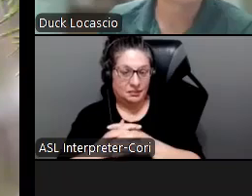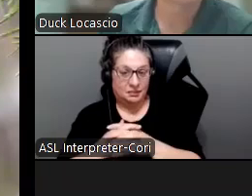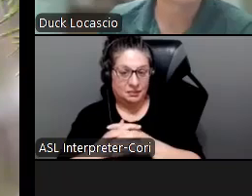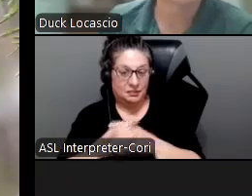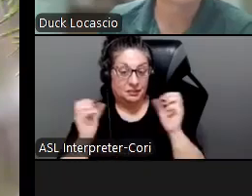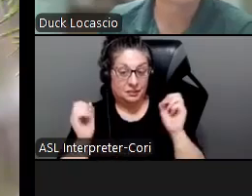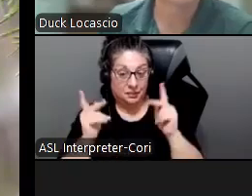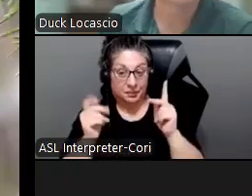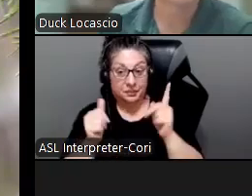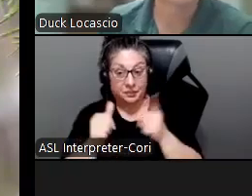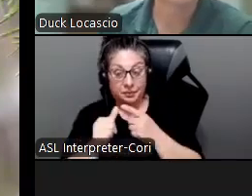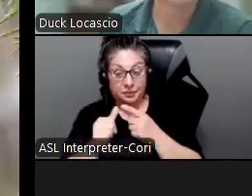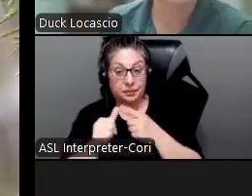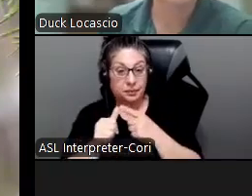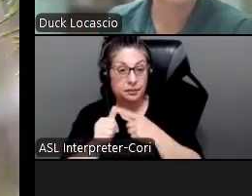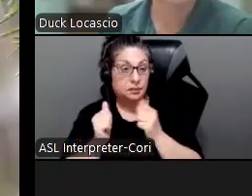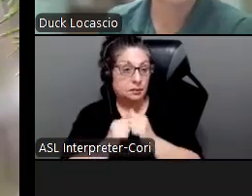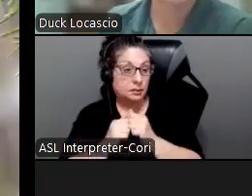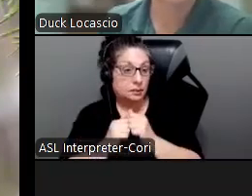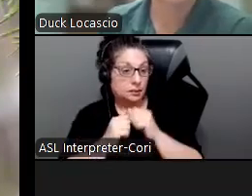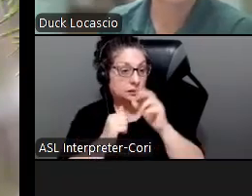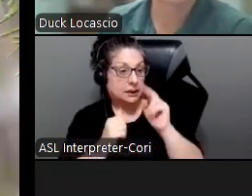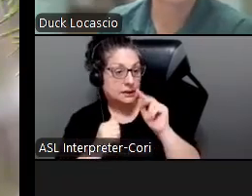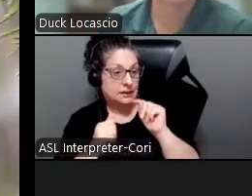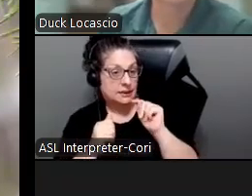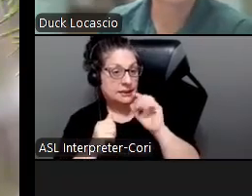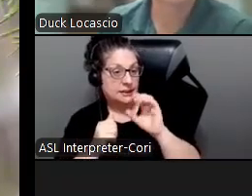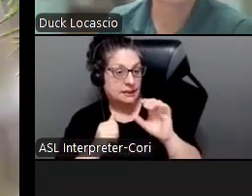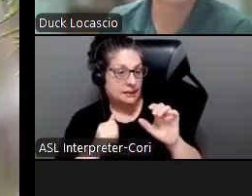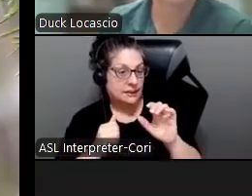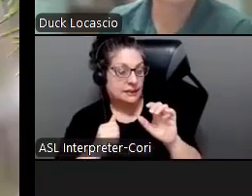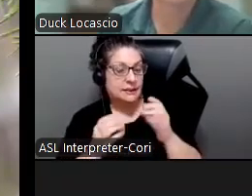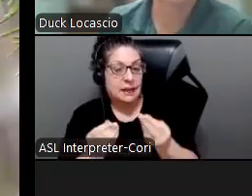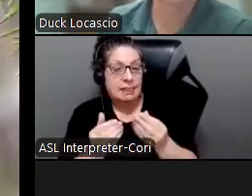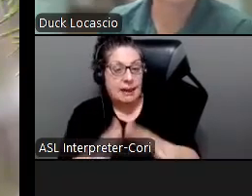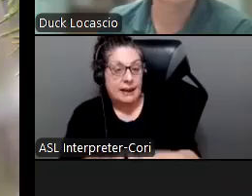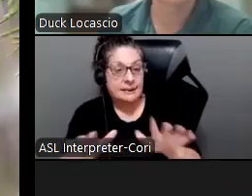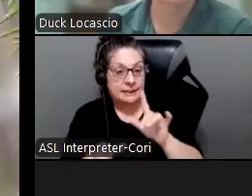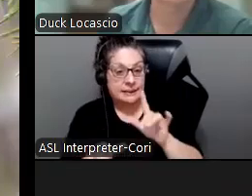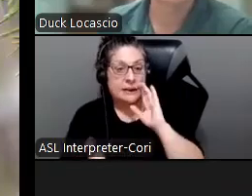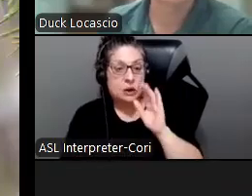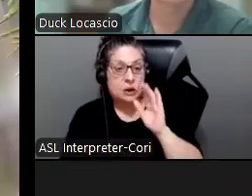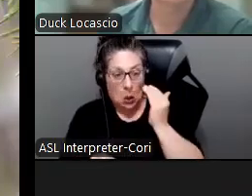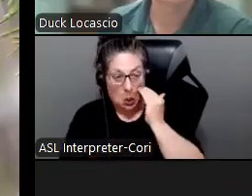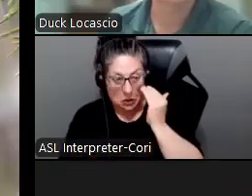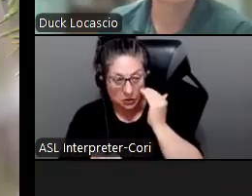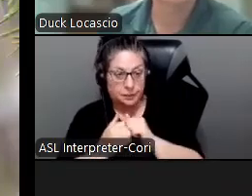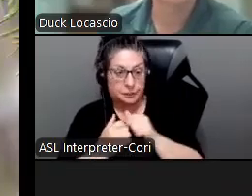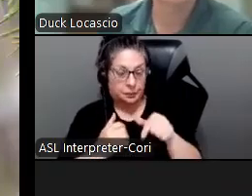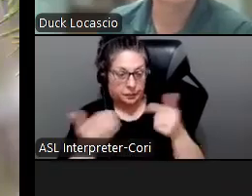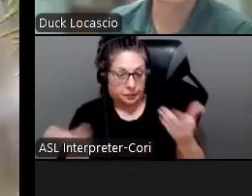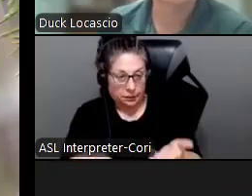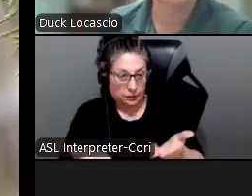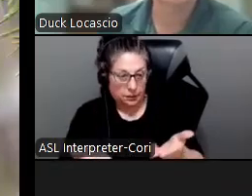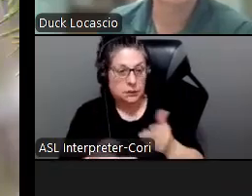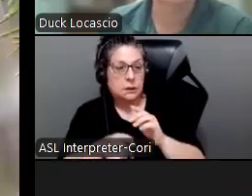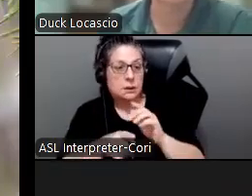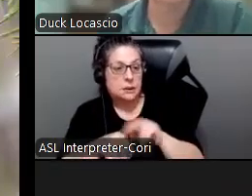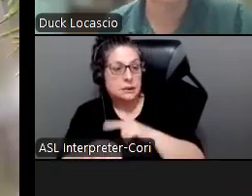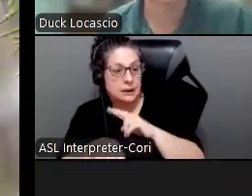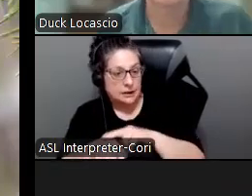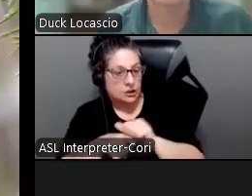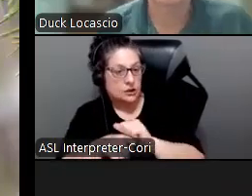All right, I would like to start with NCTC's land acknowledgement. Here at the National Conservation Training Center, we understand that we